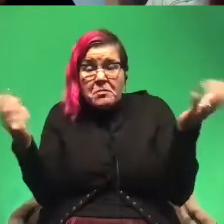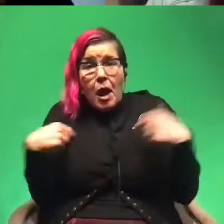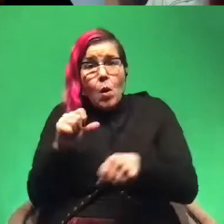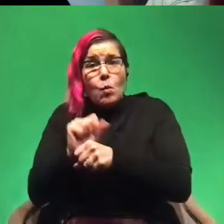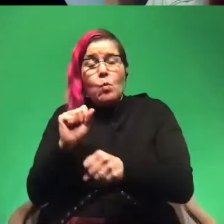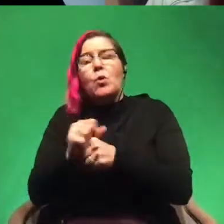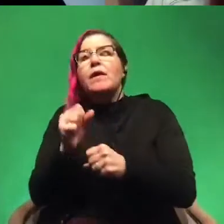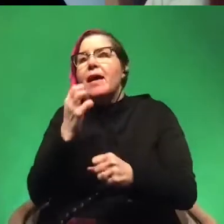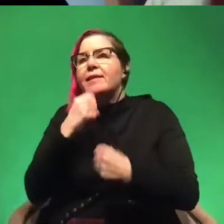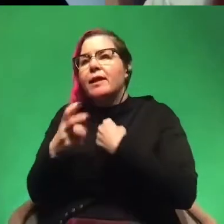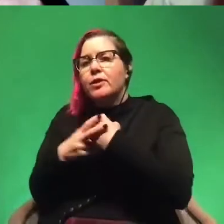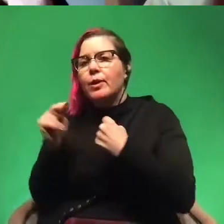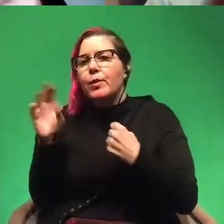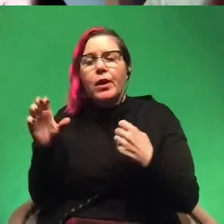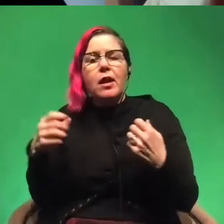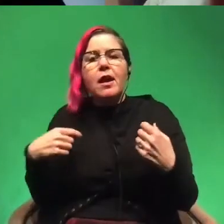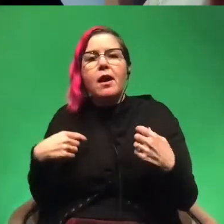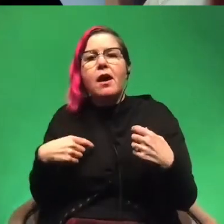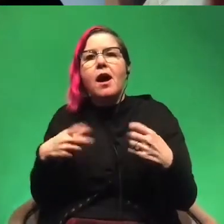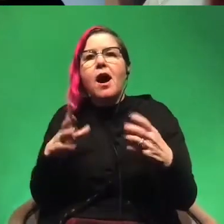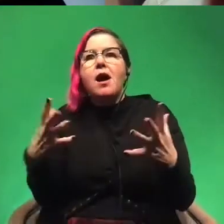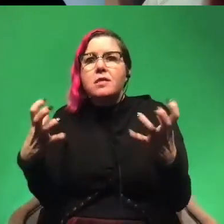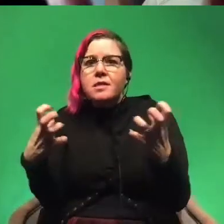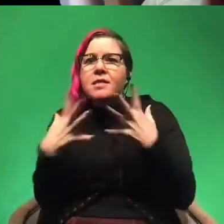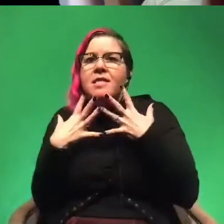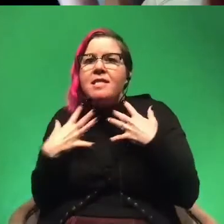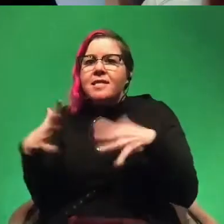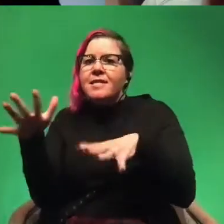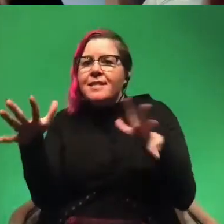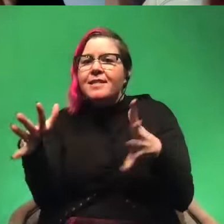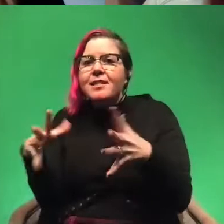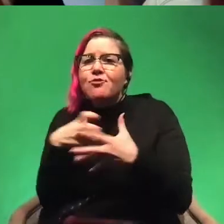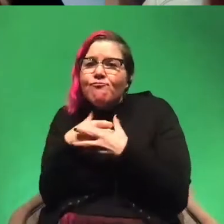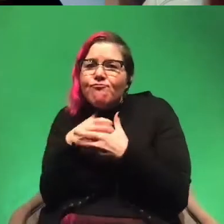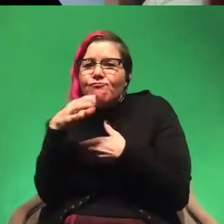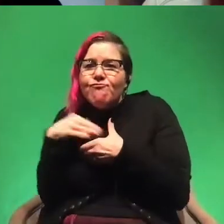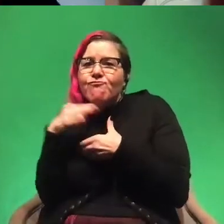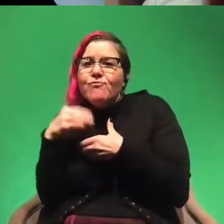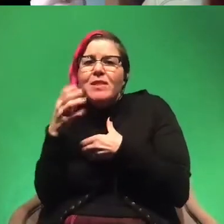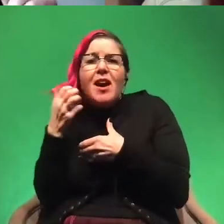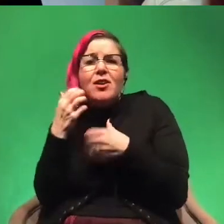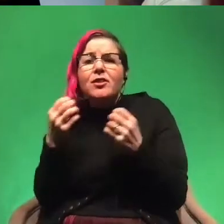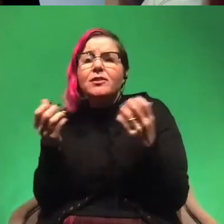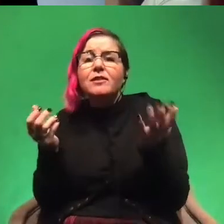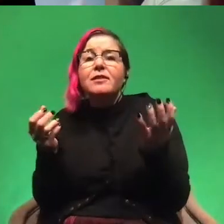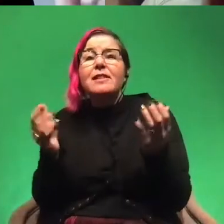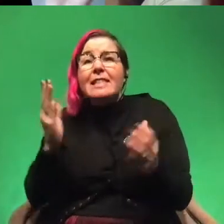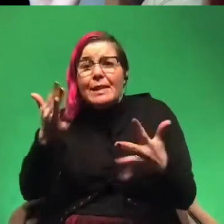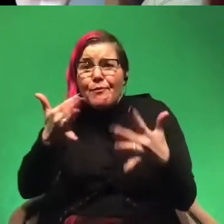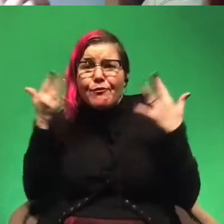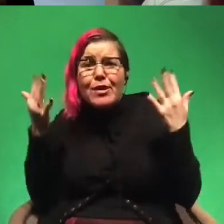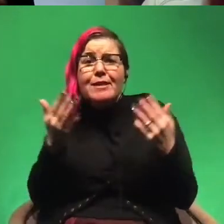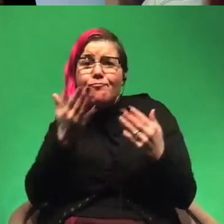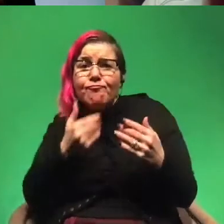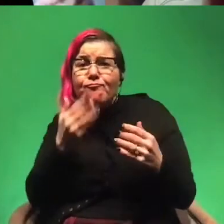tiger sanctuary, and I cannot tell you how badly I wanted to go in there and like cuddle with those tigers. I mean, they seem friendly,